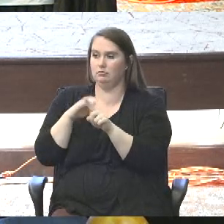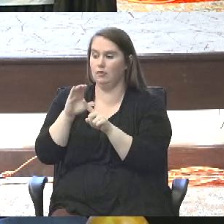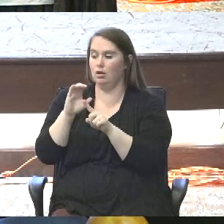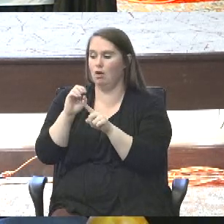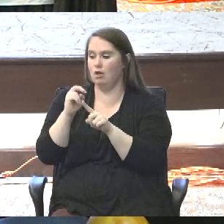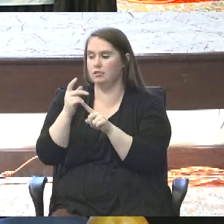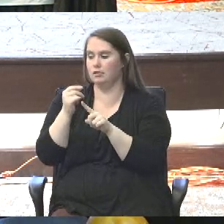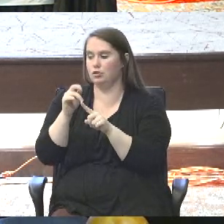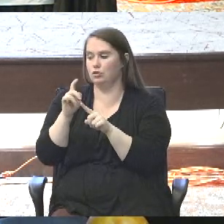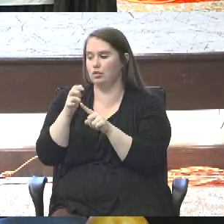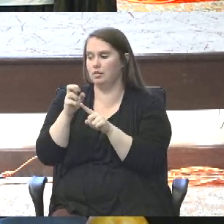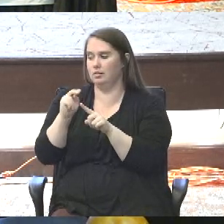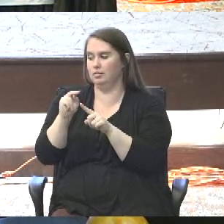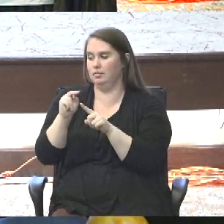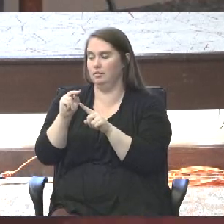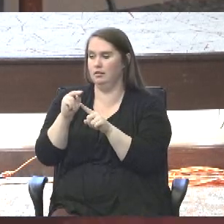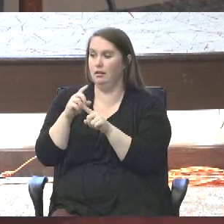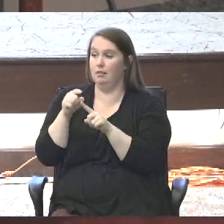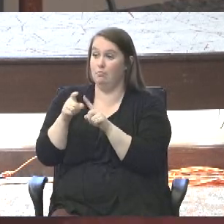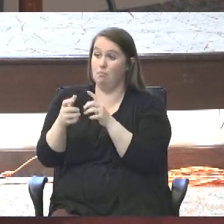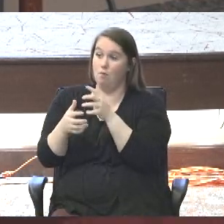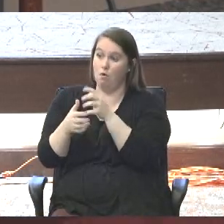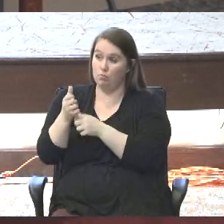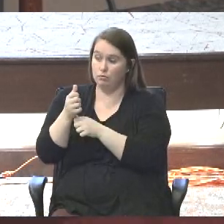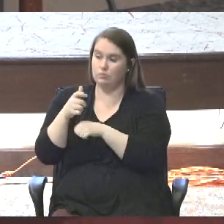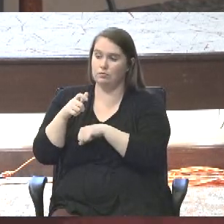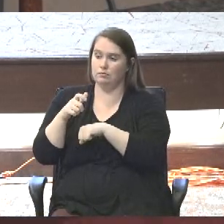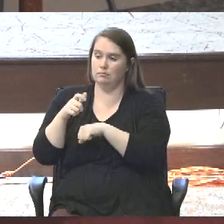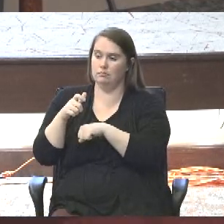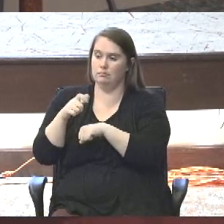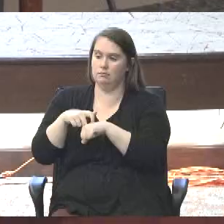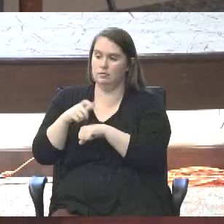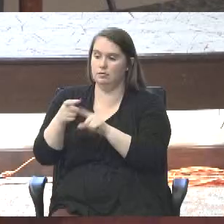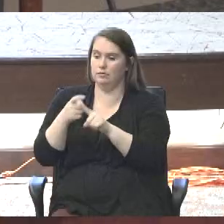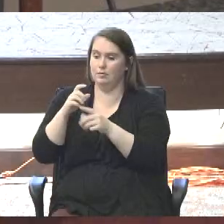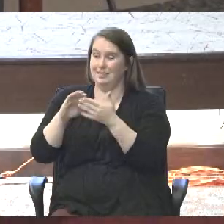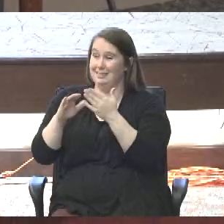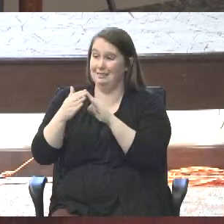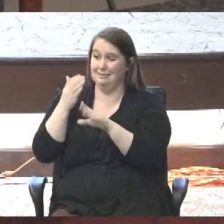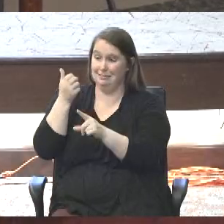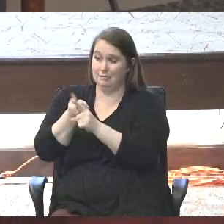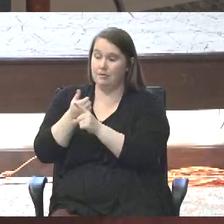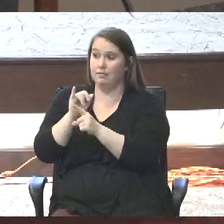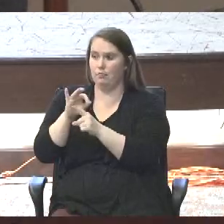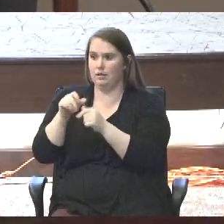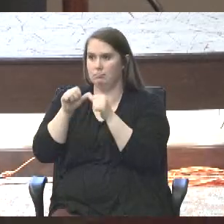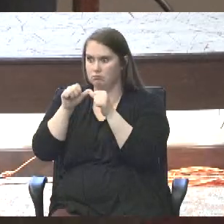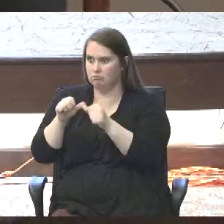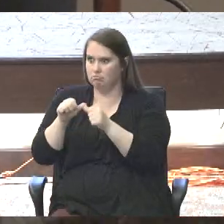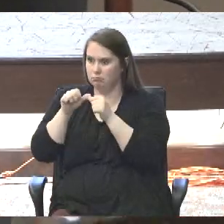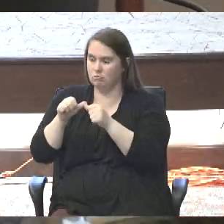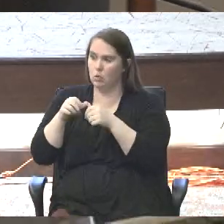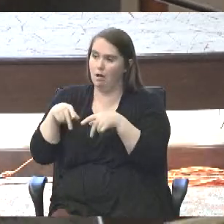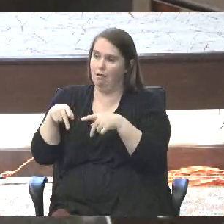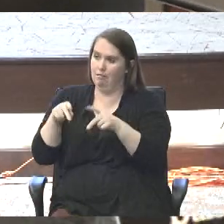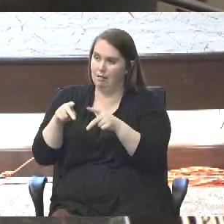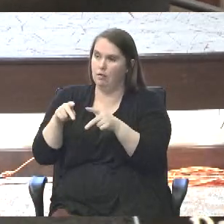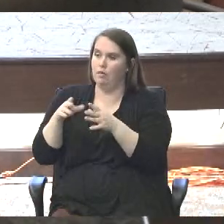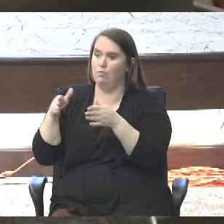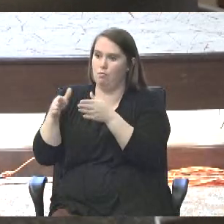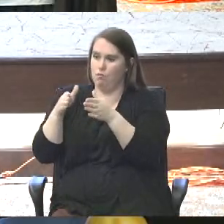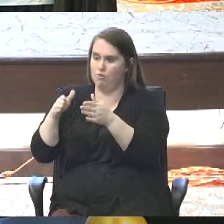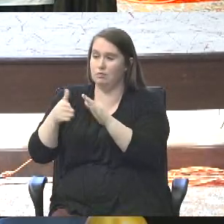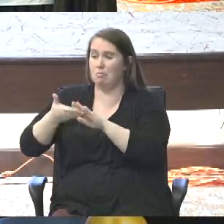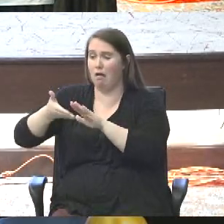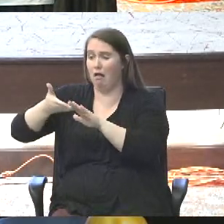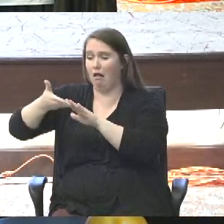tax assessment standpoint, most of that comes from the core of the city. And if we continue to allow roads to be built that need to be repaired and maintained by